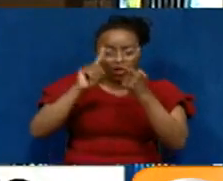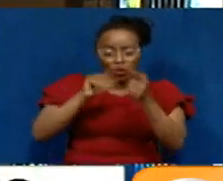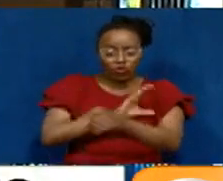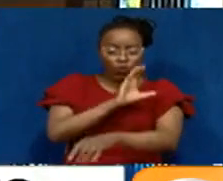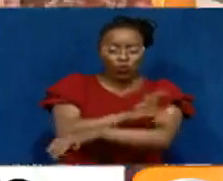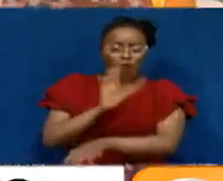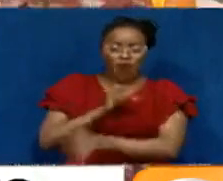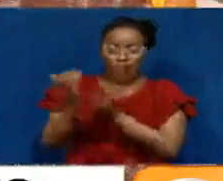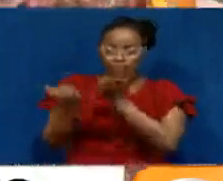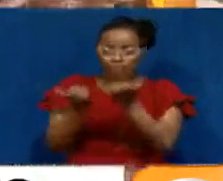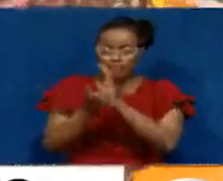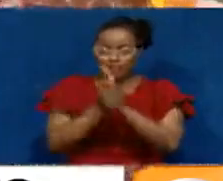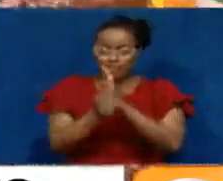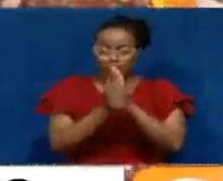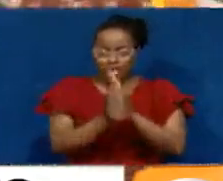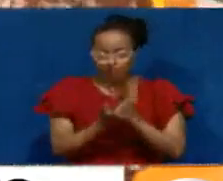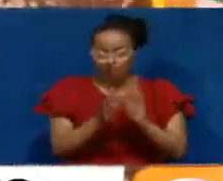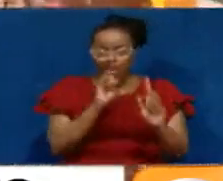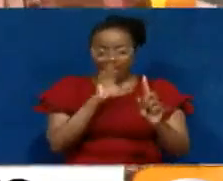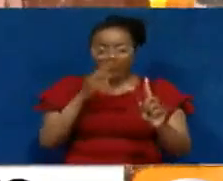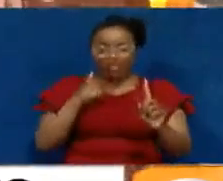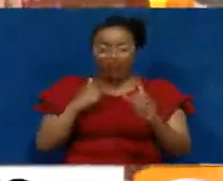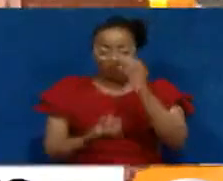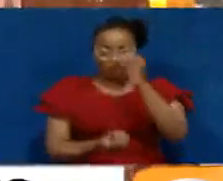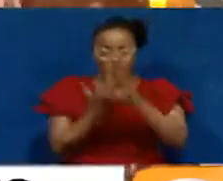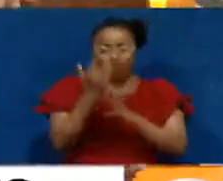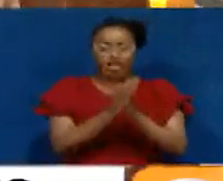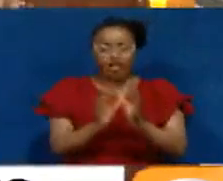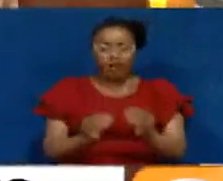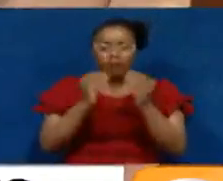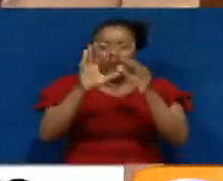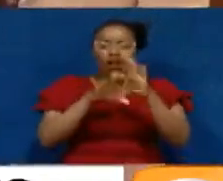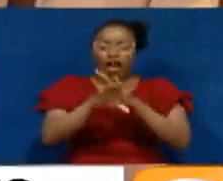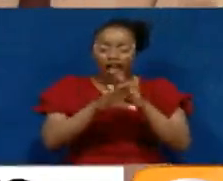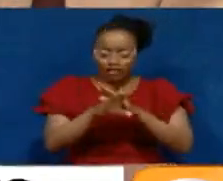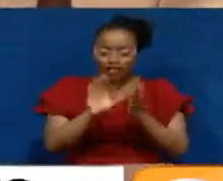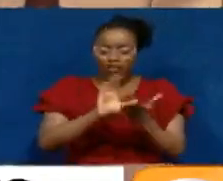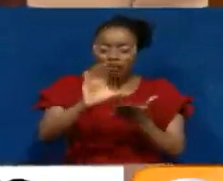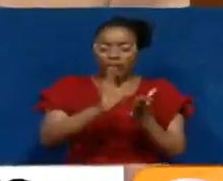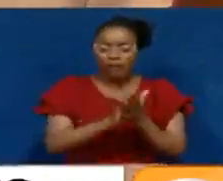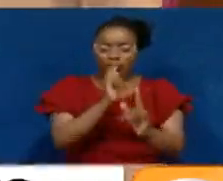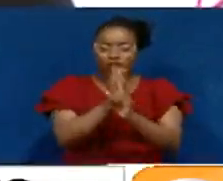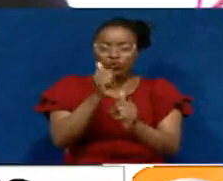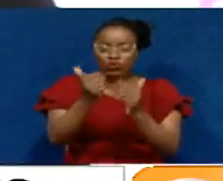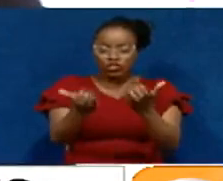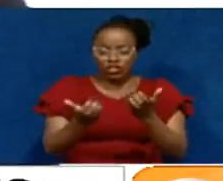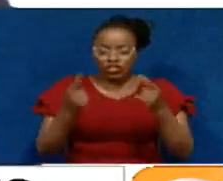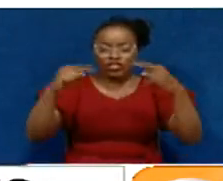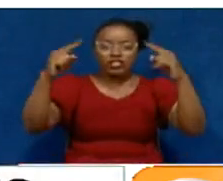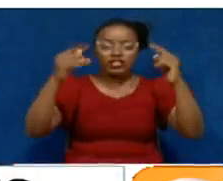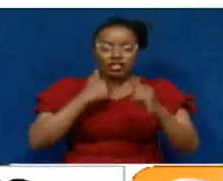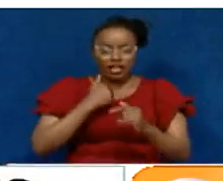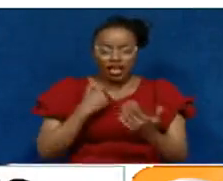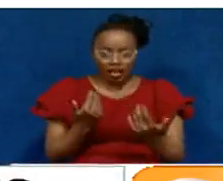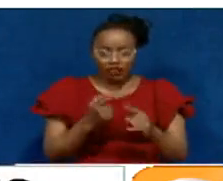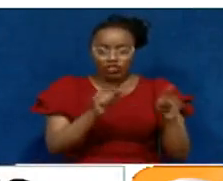women with business skills, expose them to growth networks, provide them with access to capital and the tools that they need to succeed.